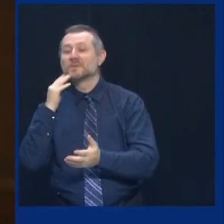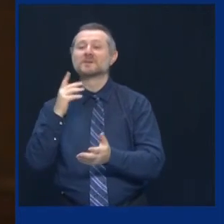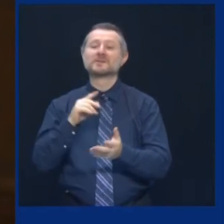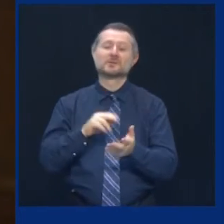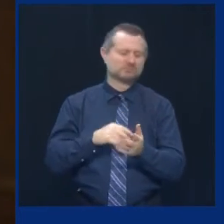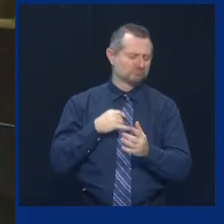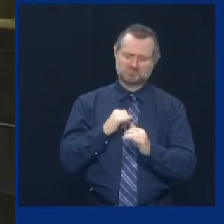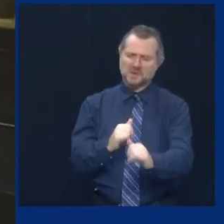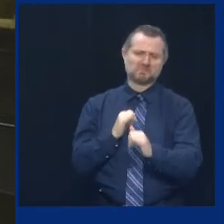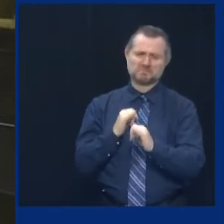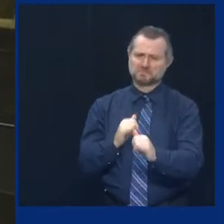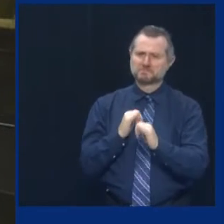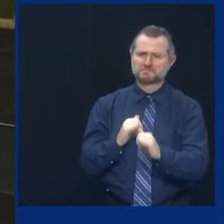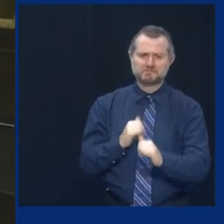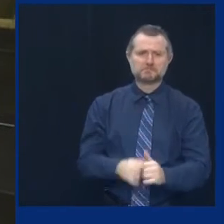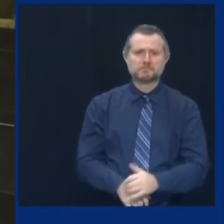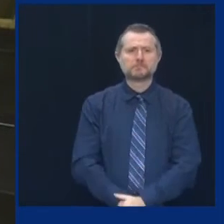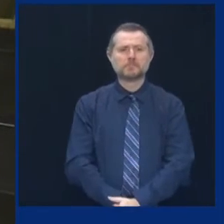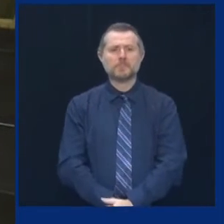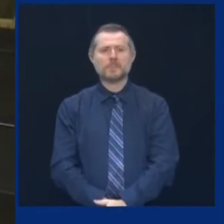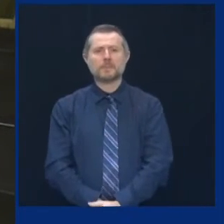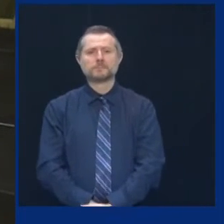nursing home staff.